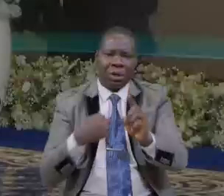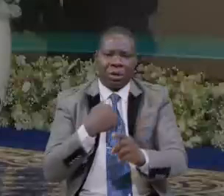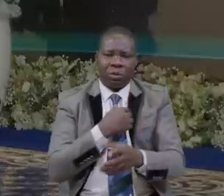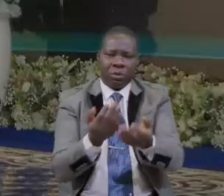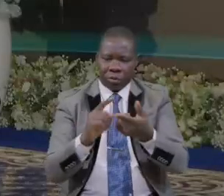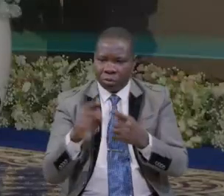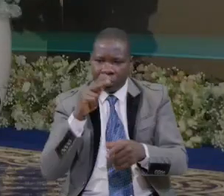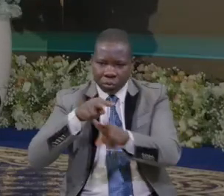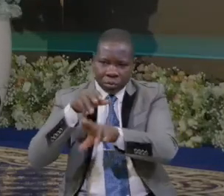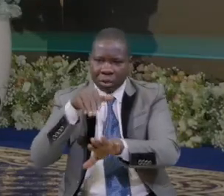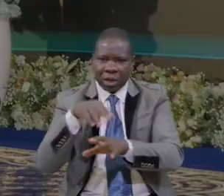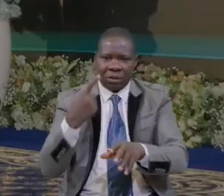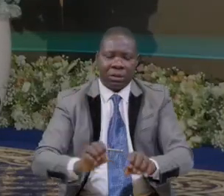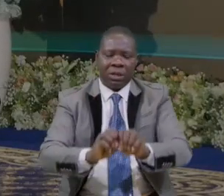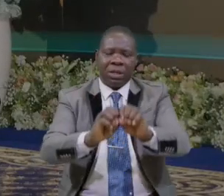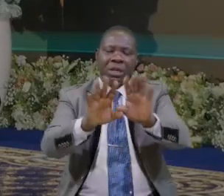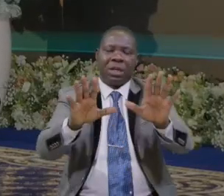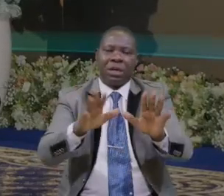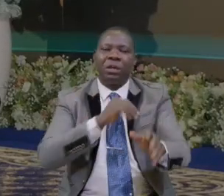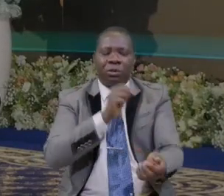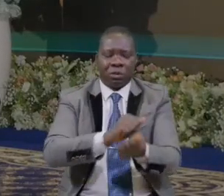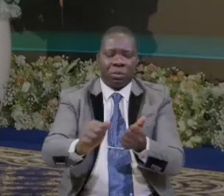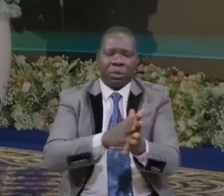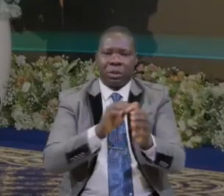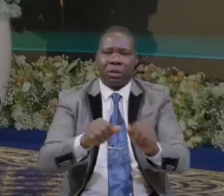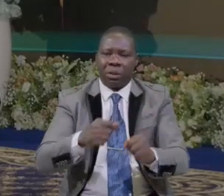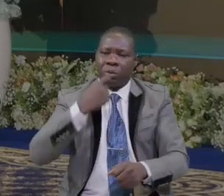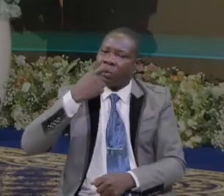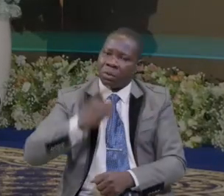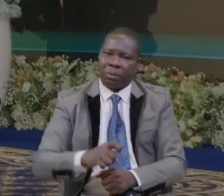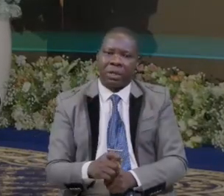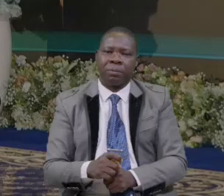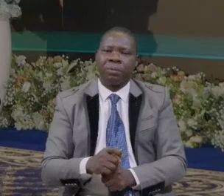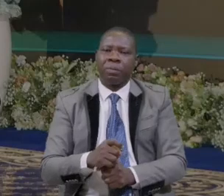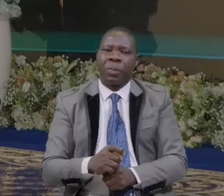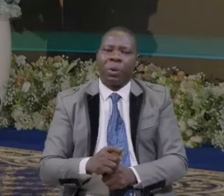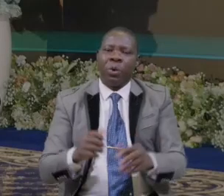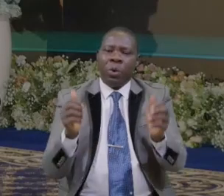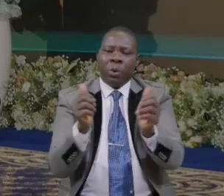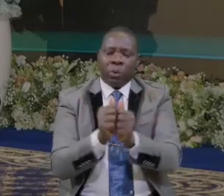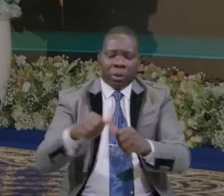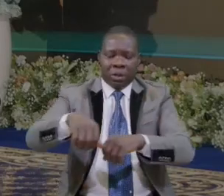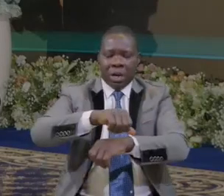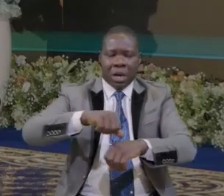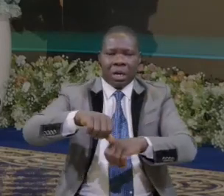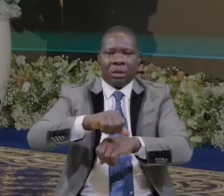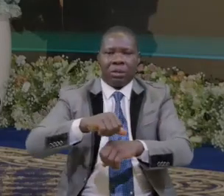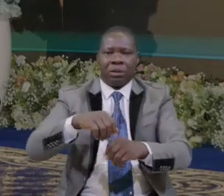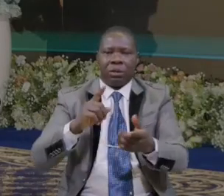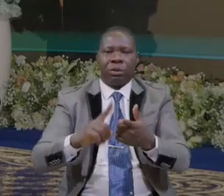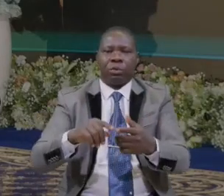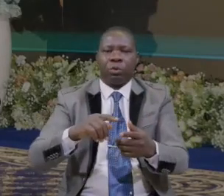clear, imperishable mandate with anointing to toil and